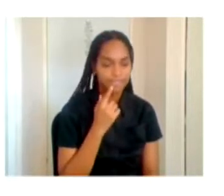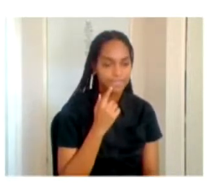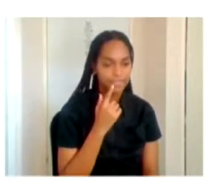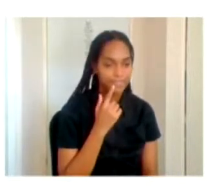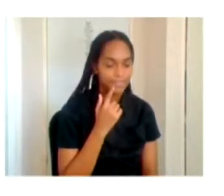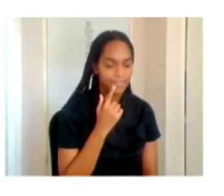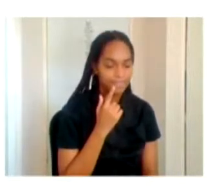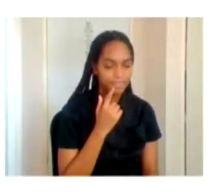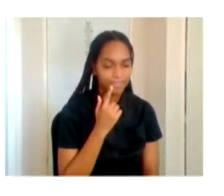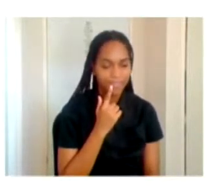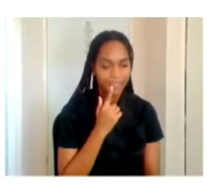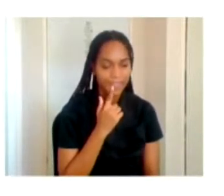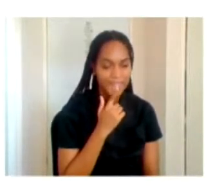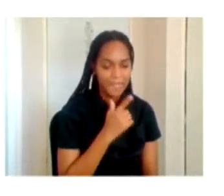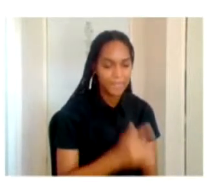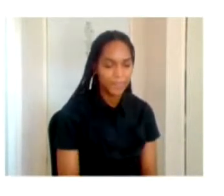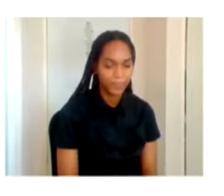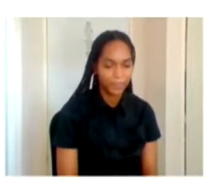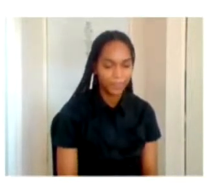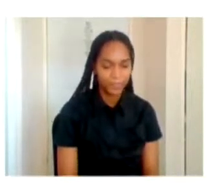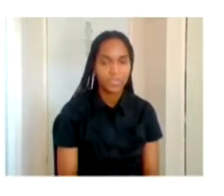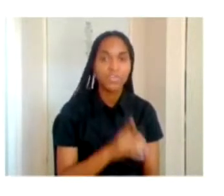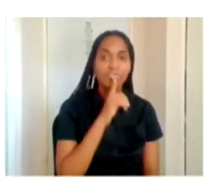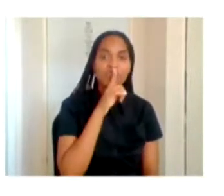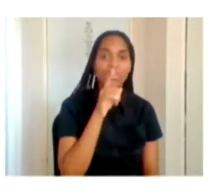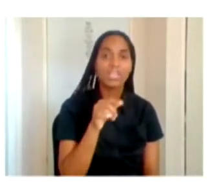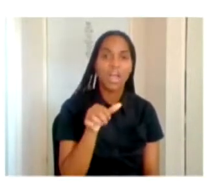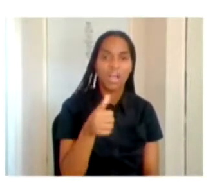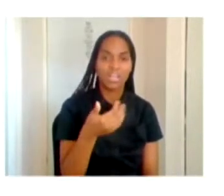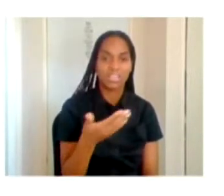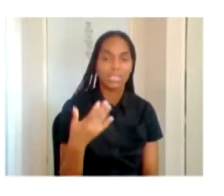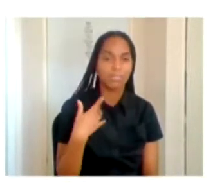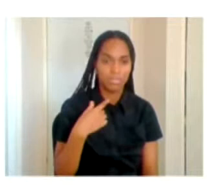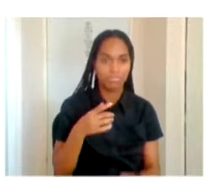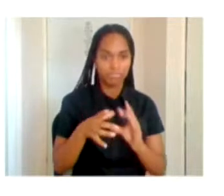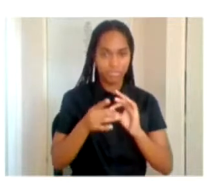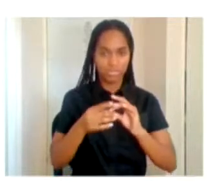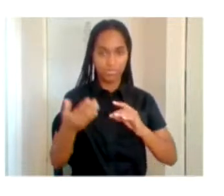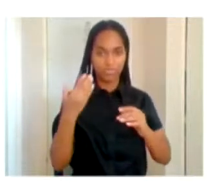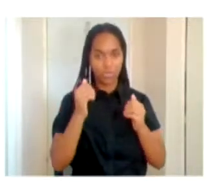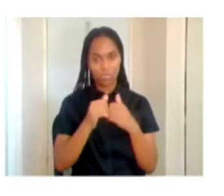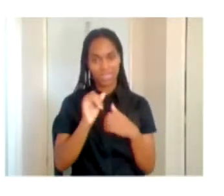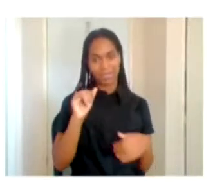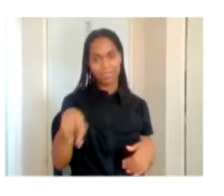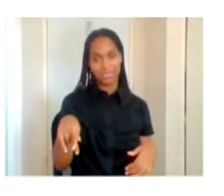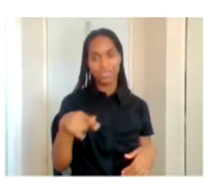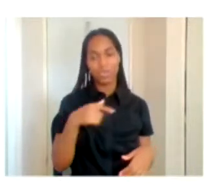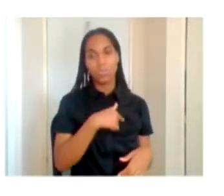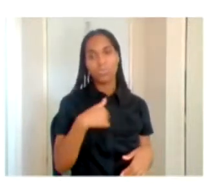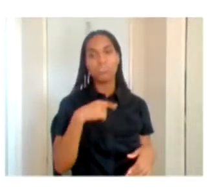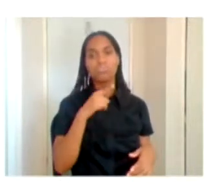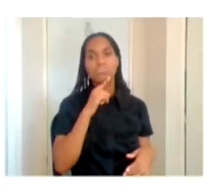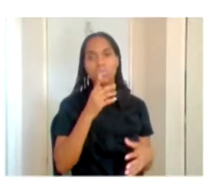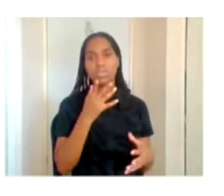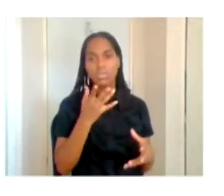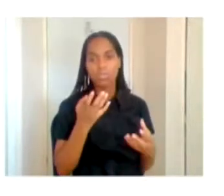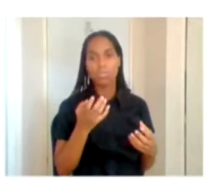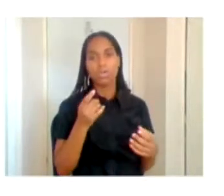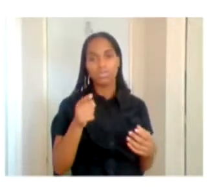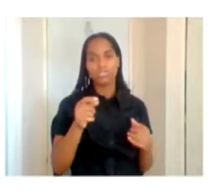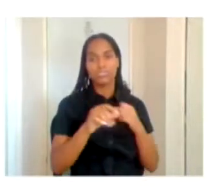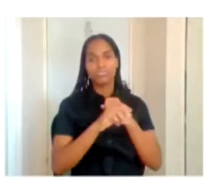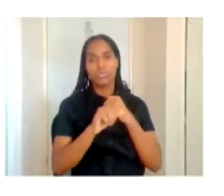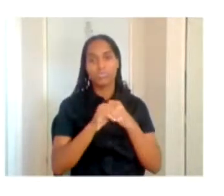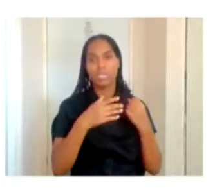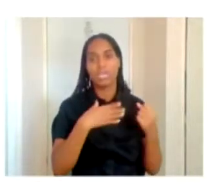And really, and then the other one is to ease, and I mentioned this before with the IP, we really wanted to ease the broadcaster and the receiver